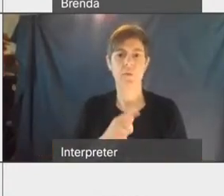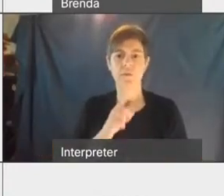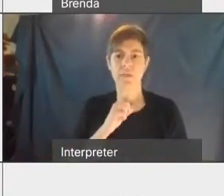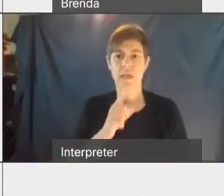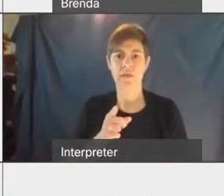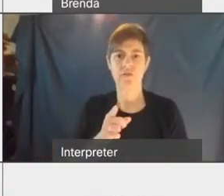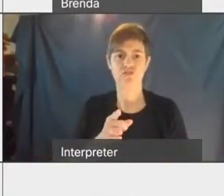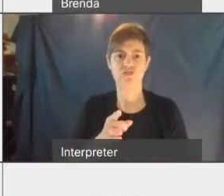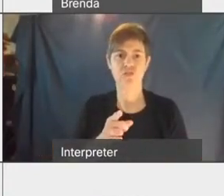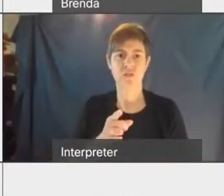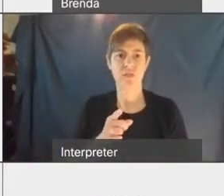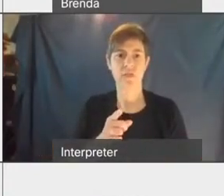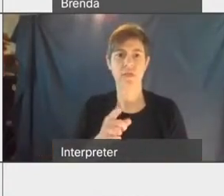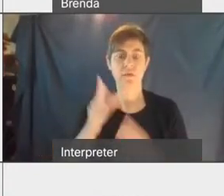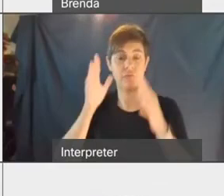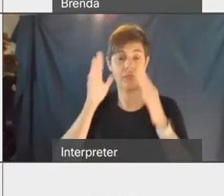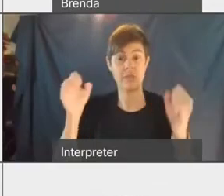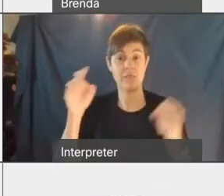ago.